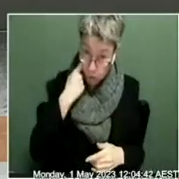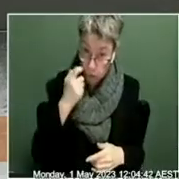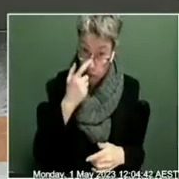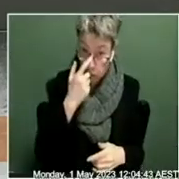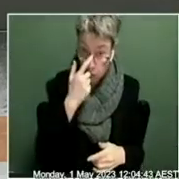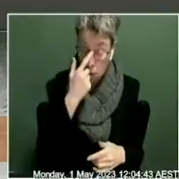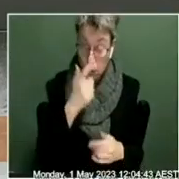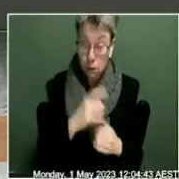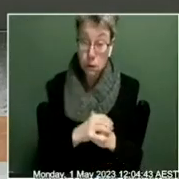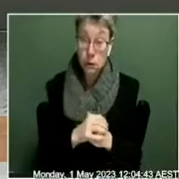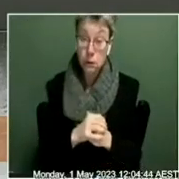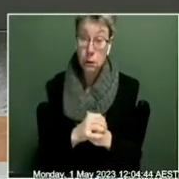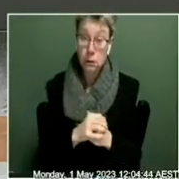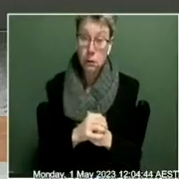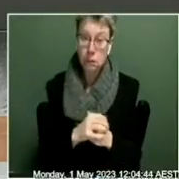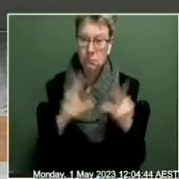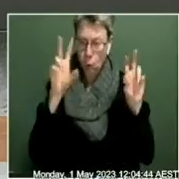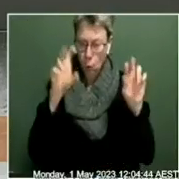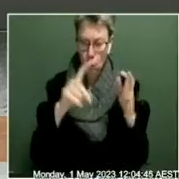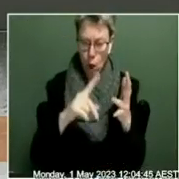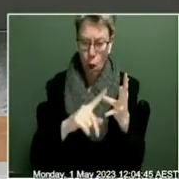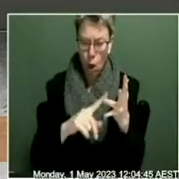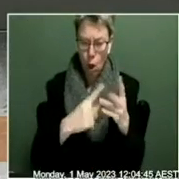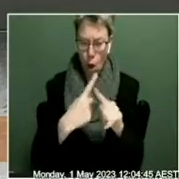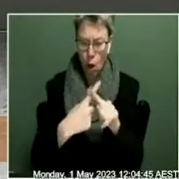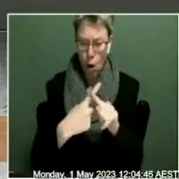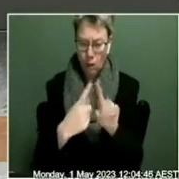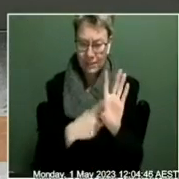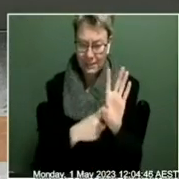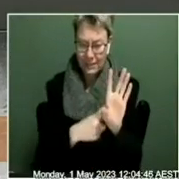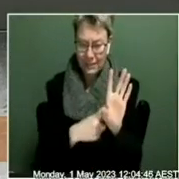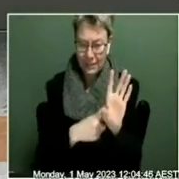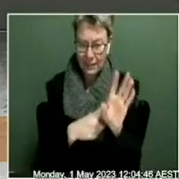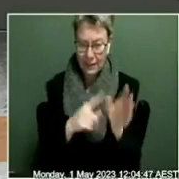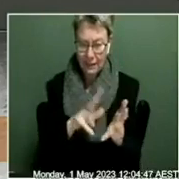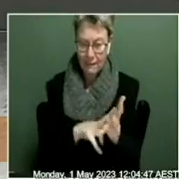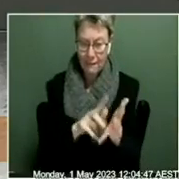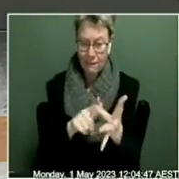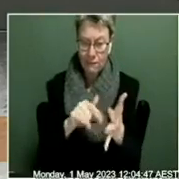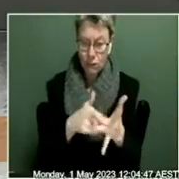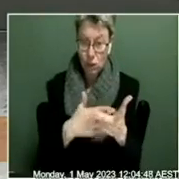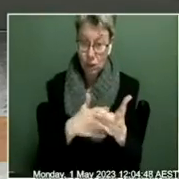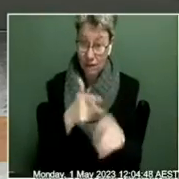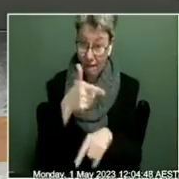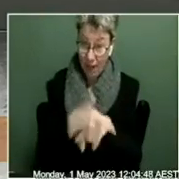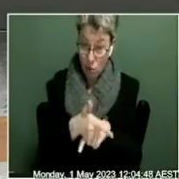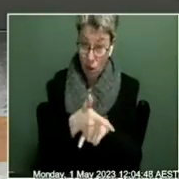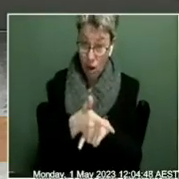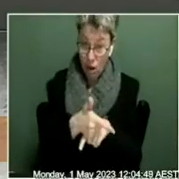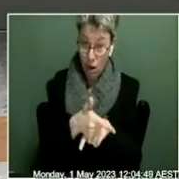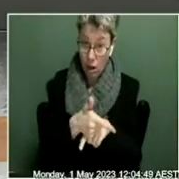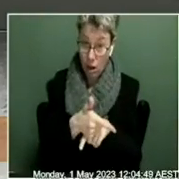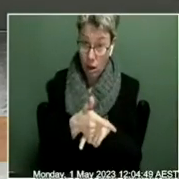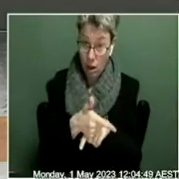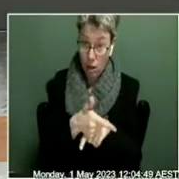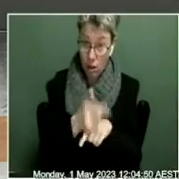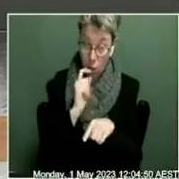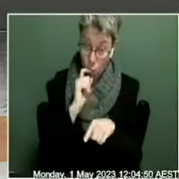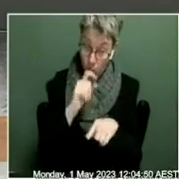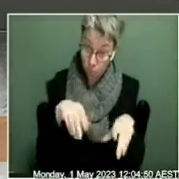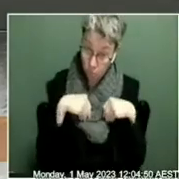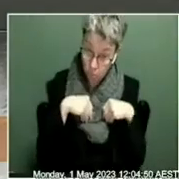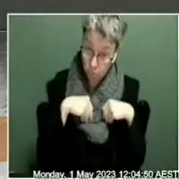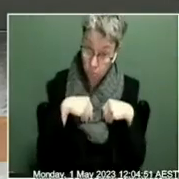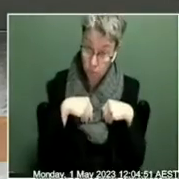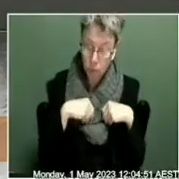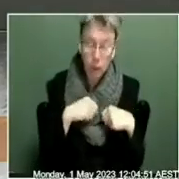work on that at this stage, but it might be better directed to Victoria Police. And the statement